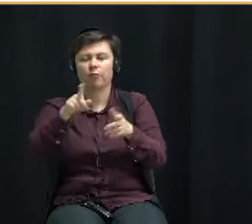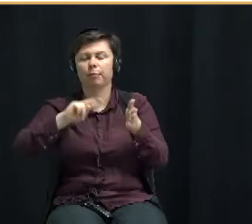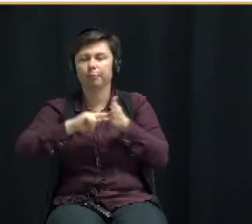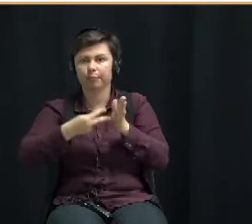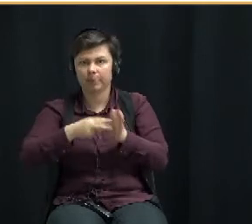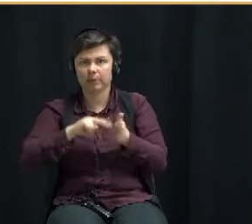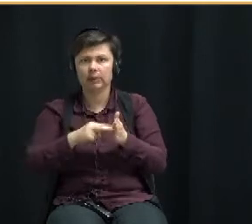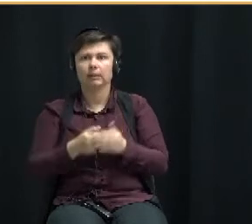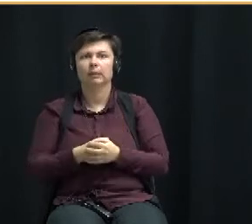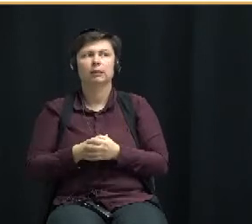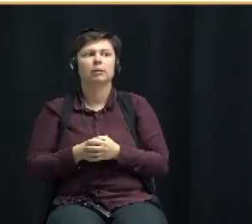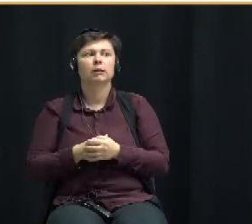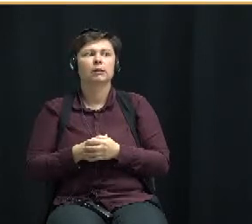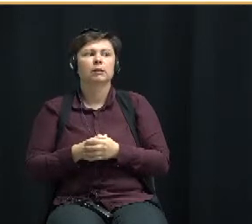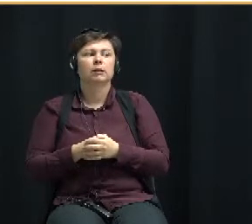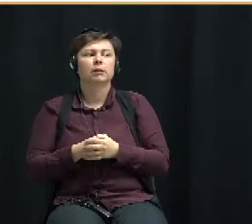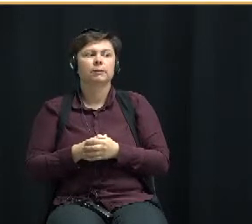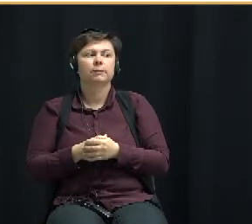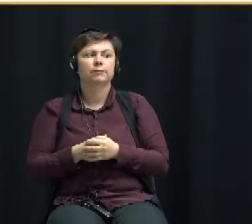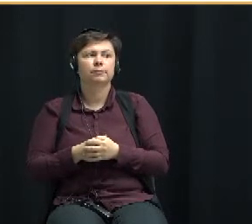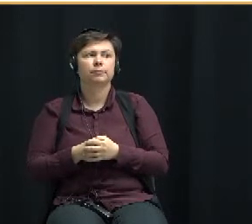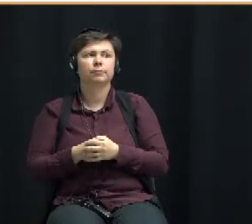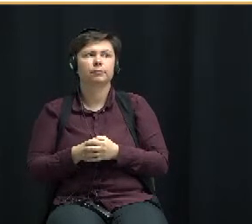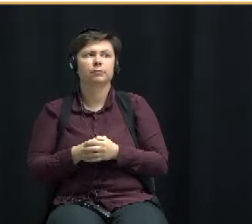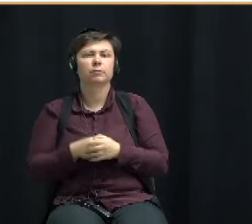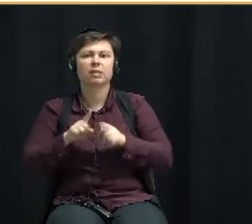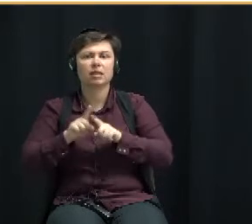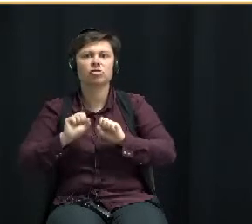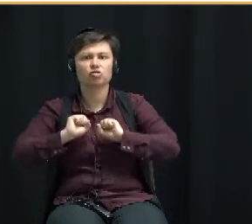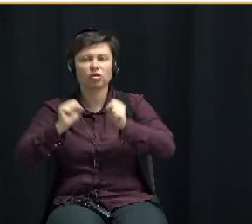were also involving all ministries. It's across all sectors,